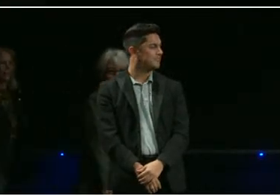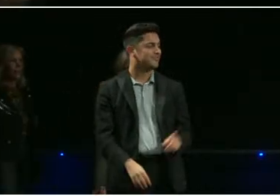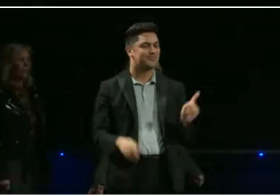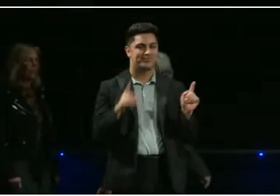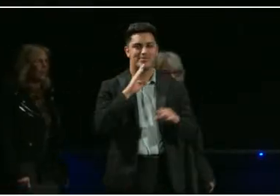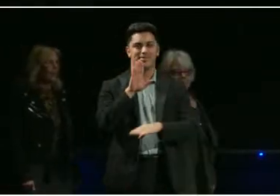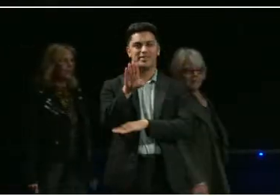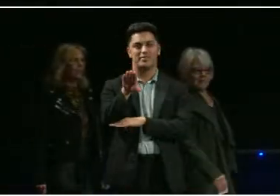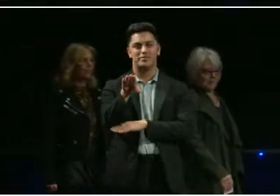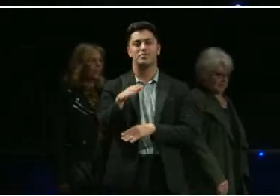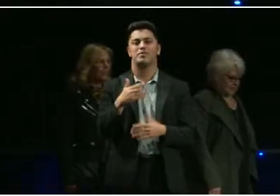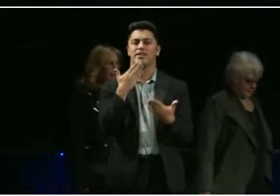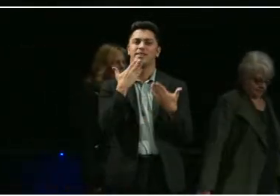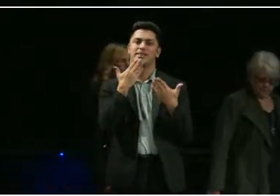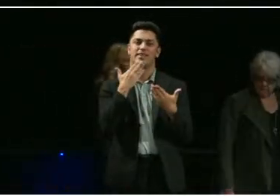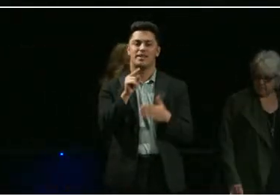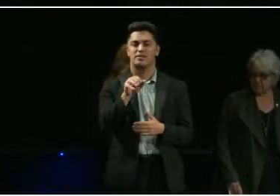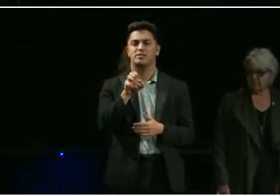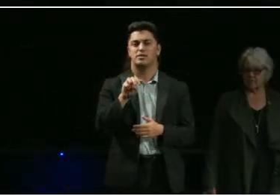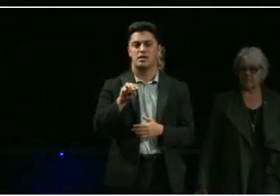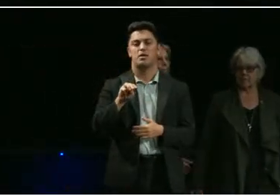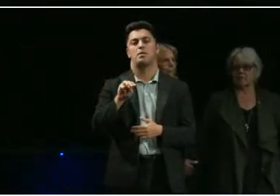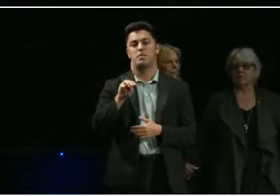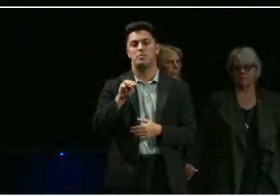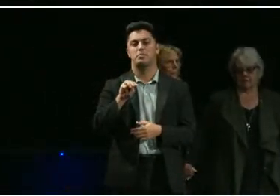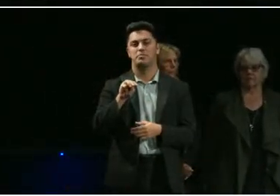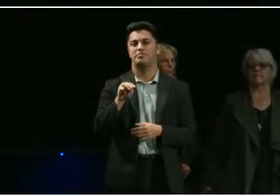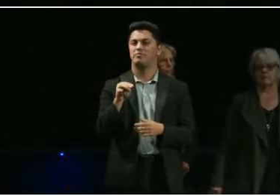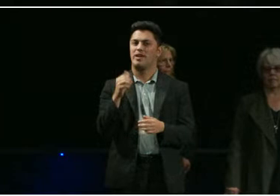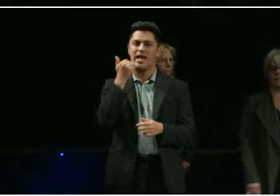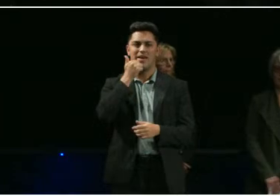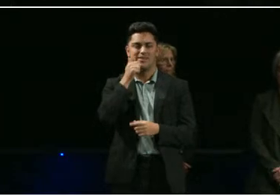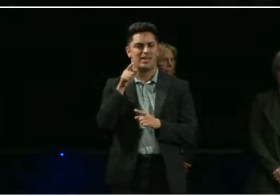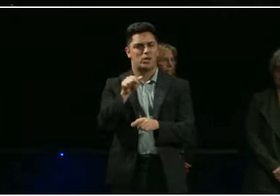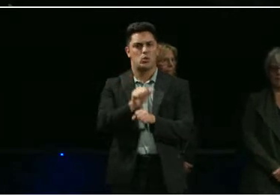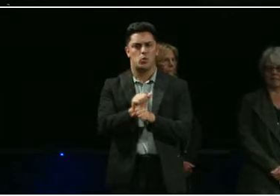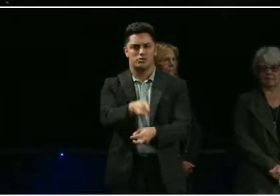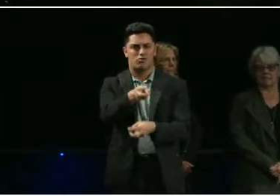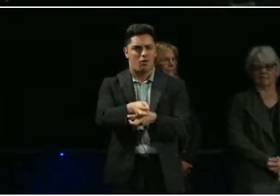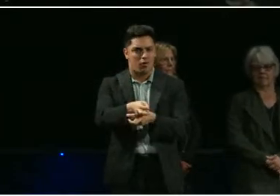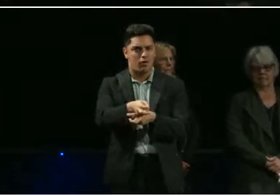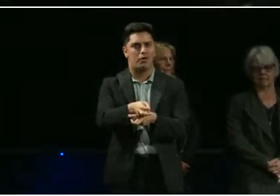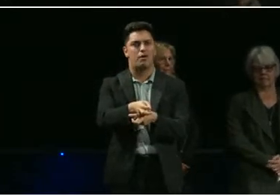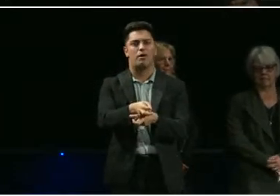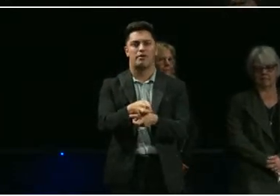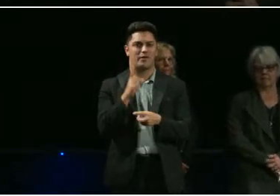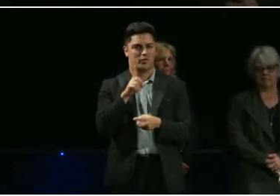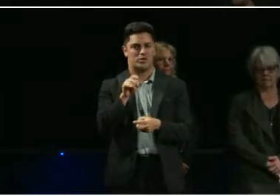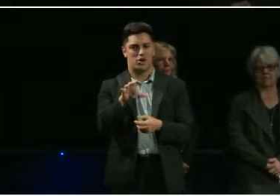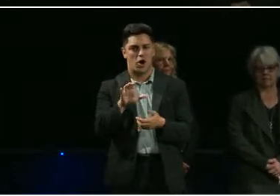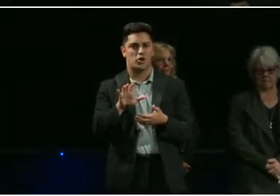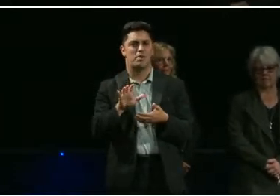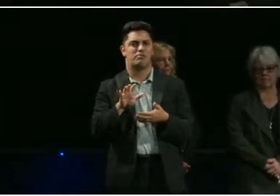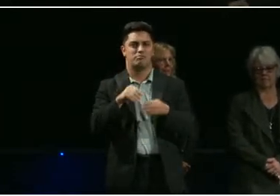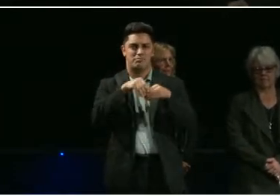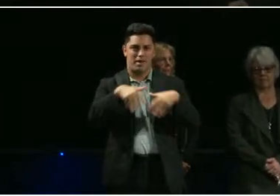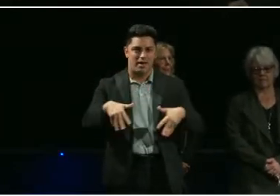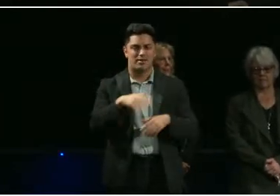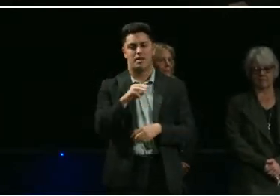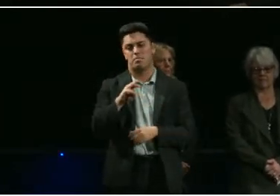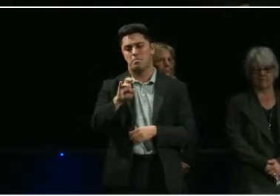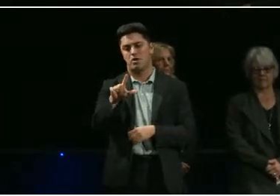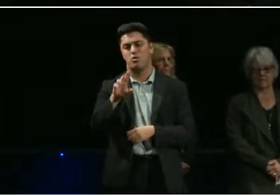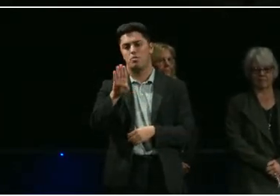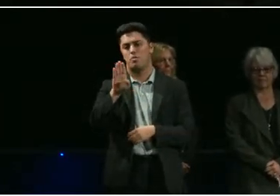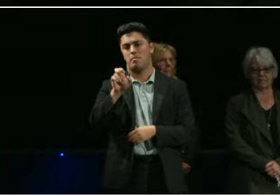Good afternoon. I just want to thank Tom Oyer for every day he works so hard for our documentary branch, and also Michael